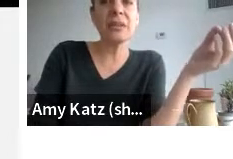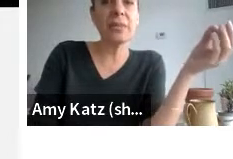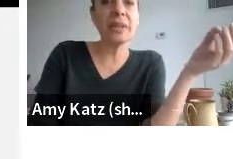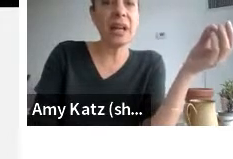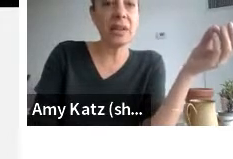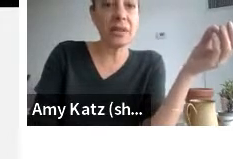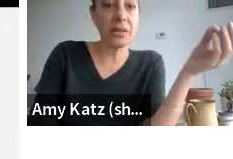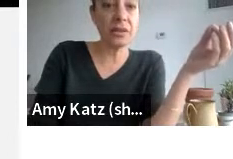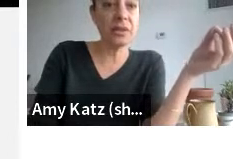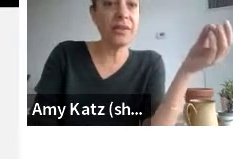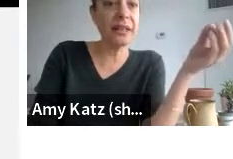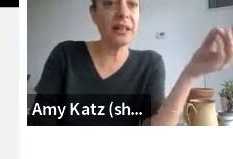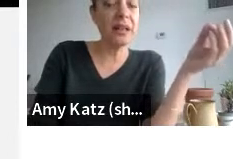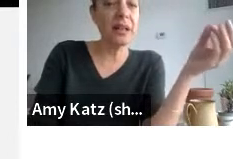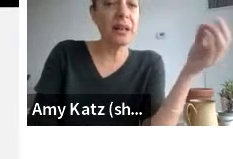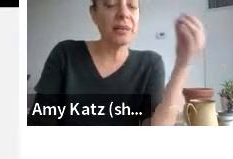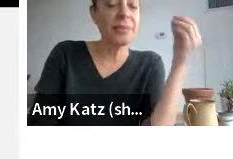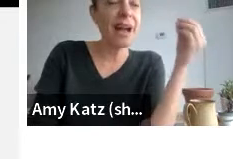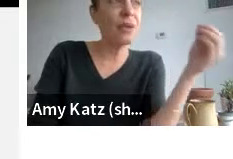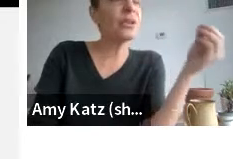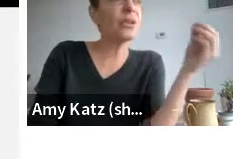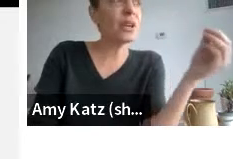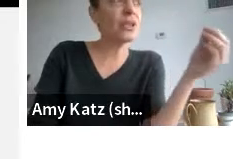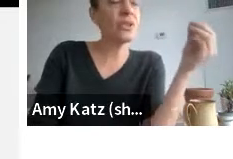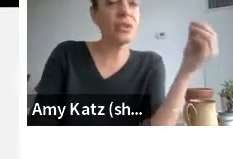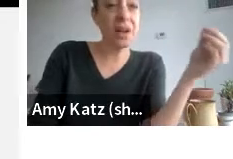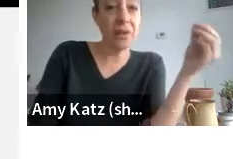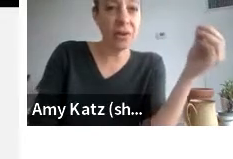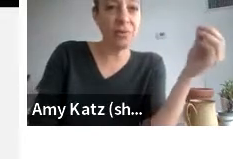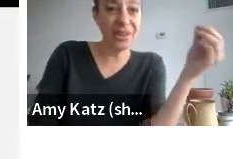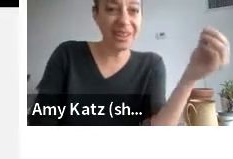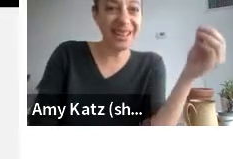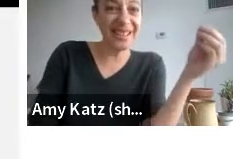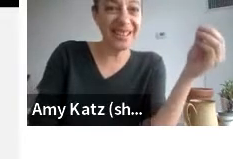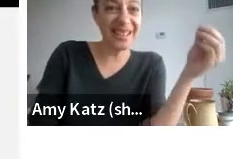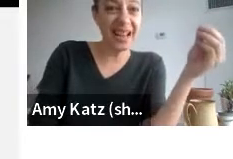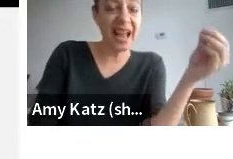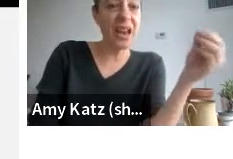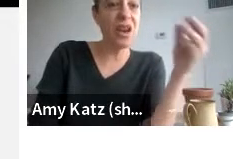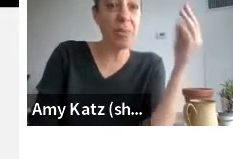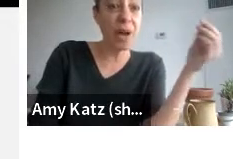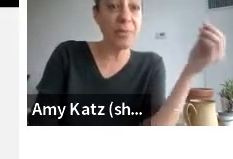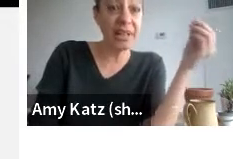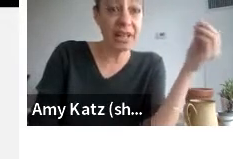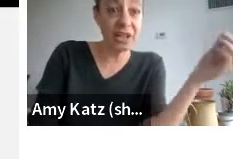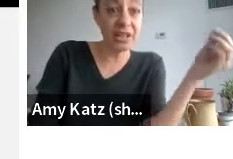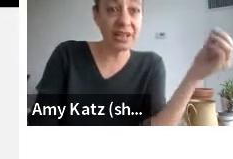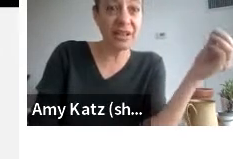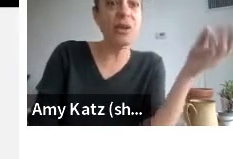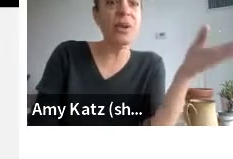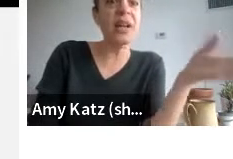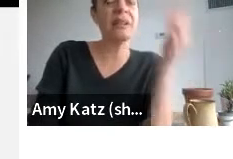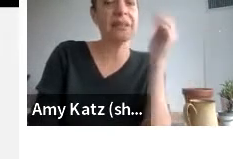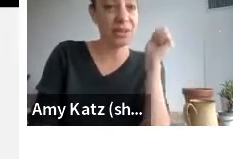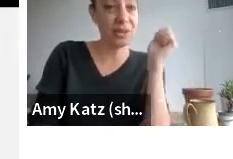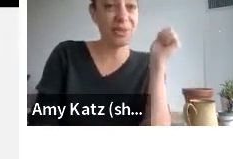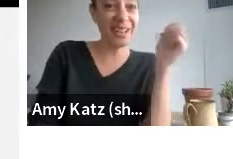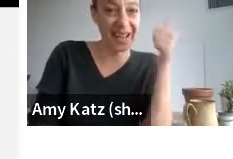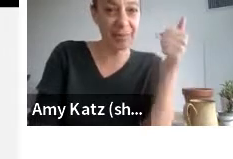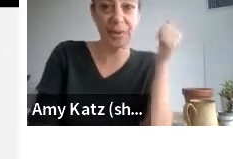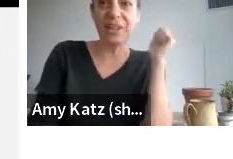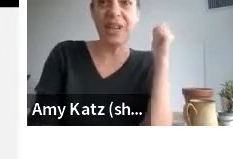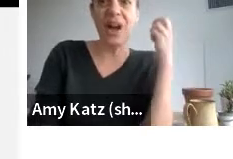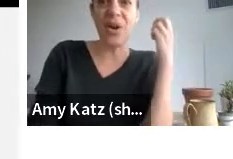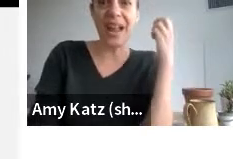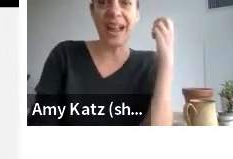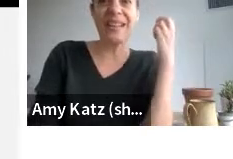made clear in public health. So the fact that power structures drive vulnerability and not populations, oh great, you can read it,